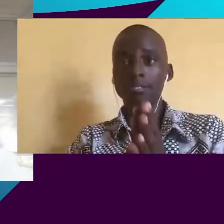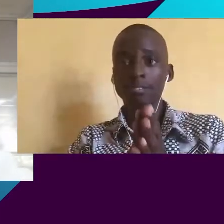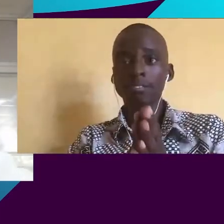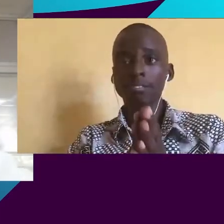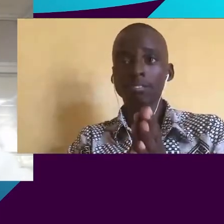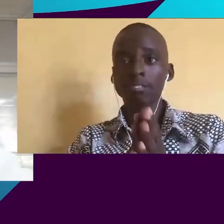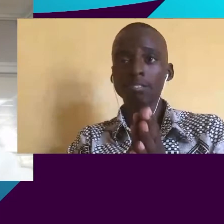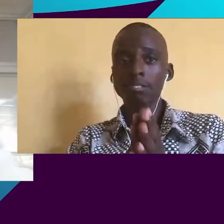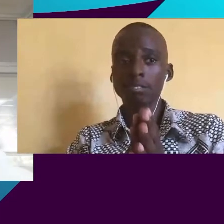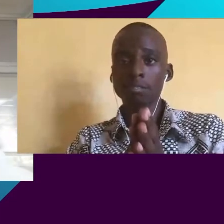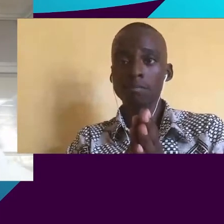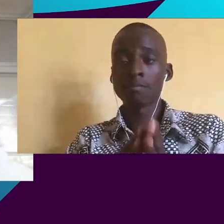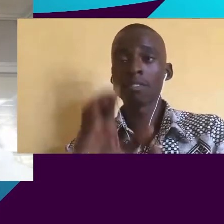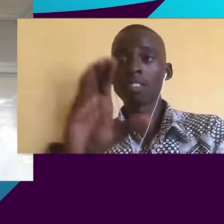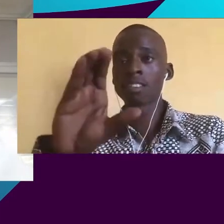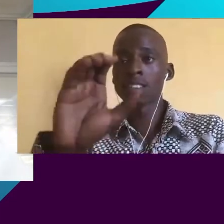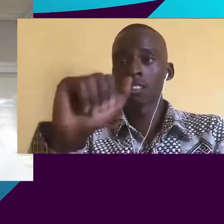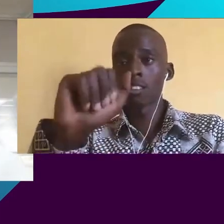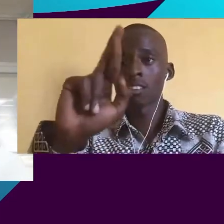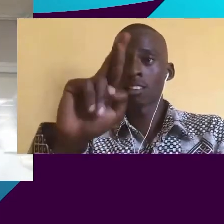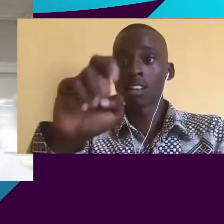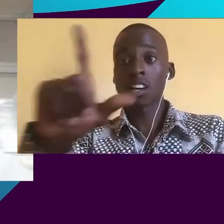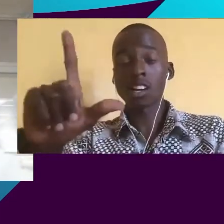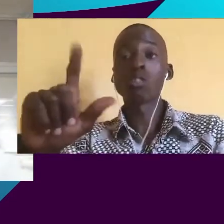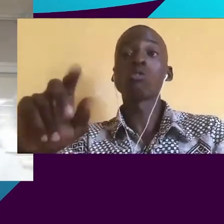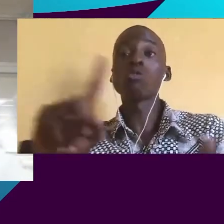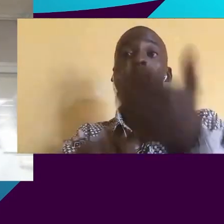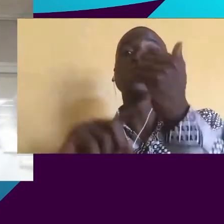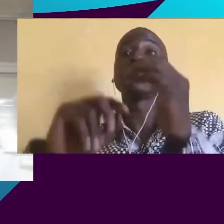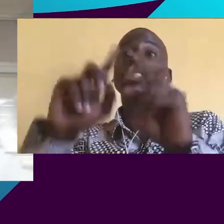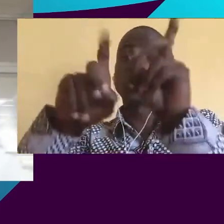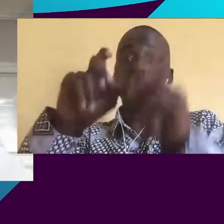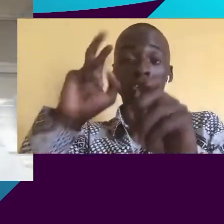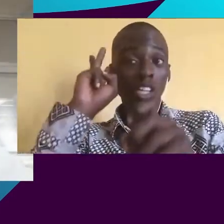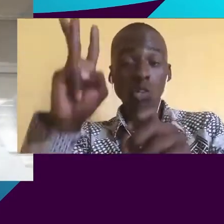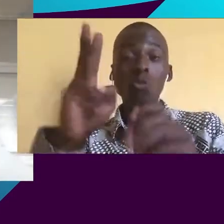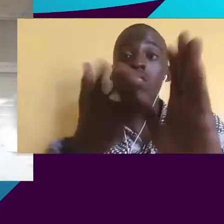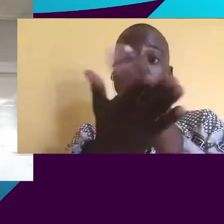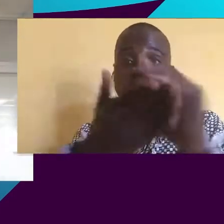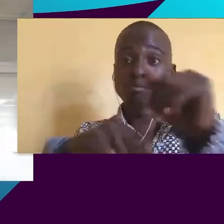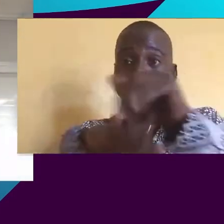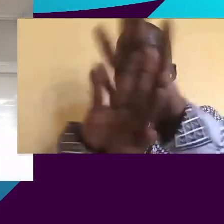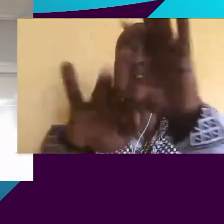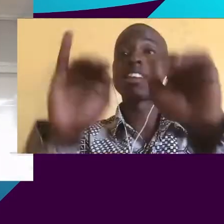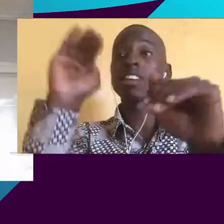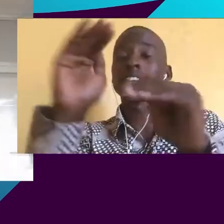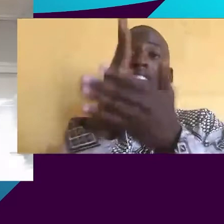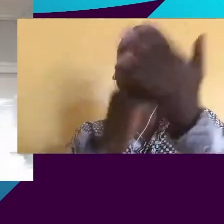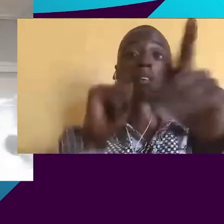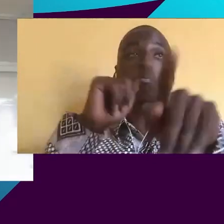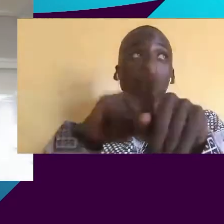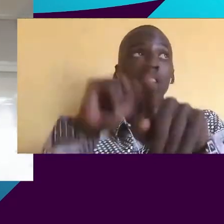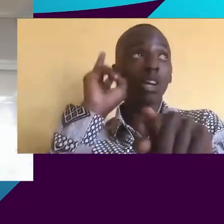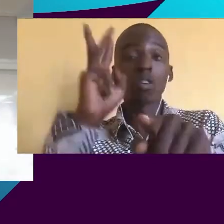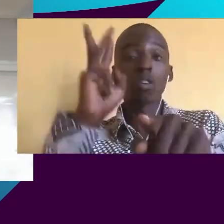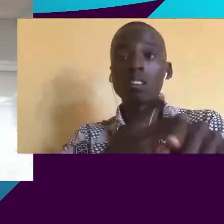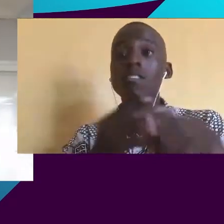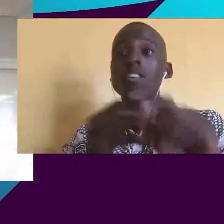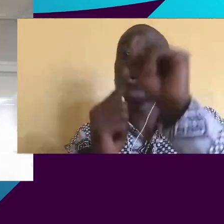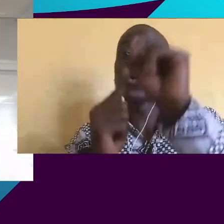Caroline is receiving the questions and then she will be able to share. And at some point, I'm going to have these questions put